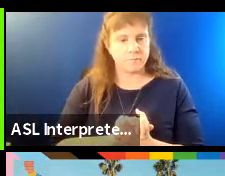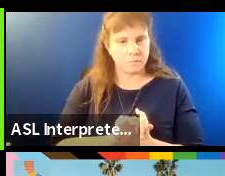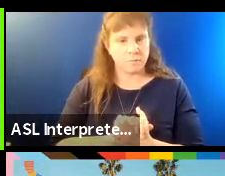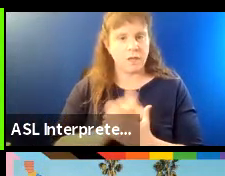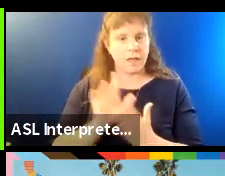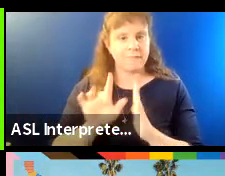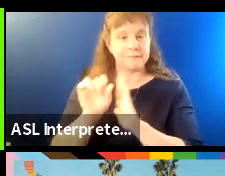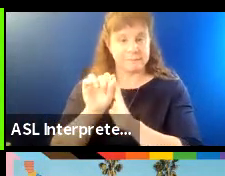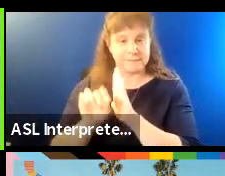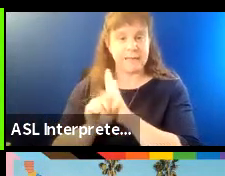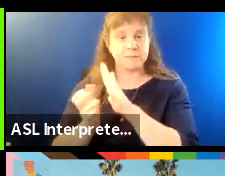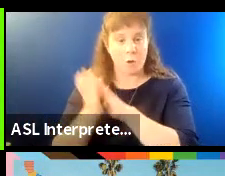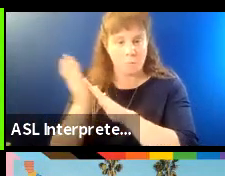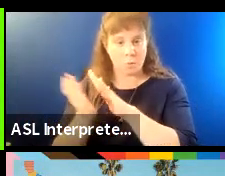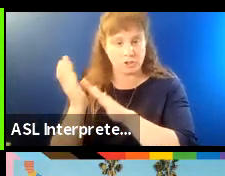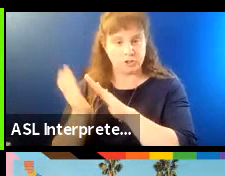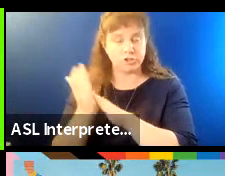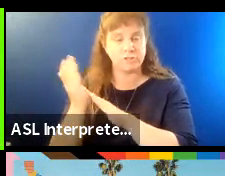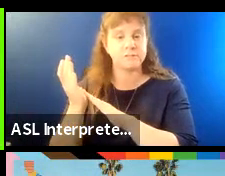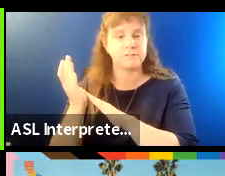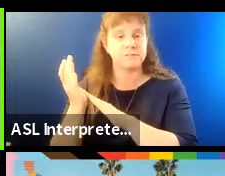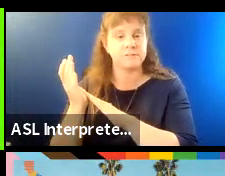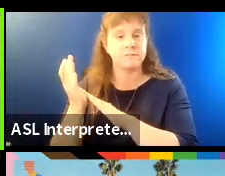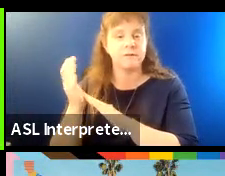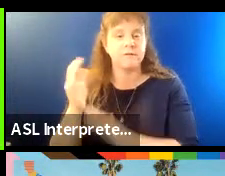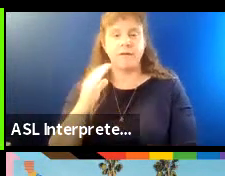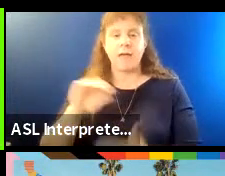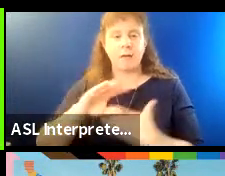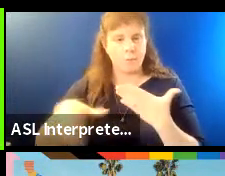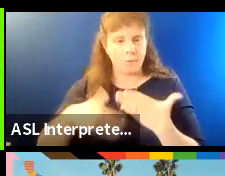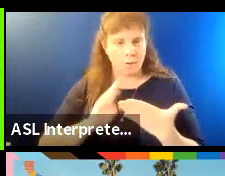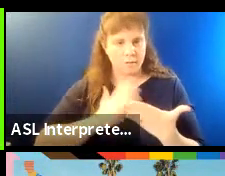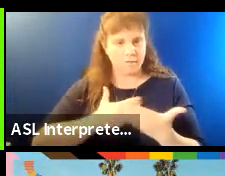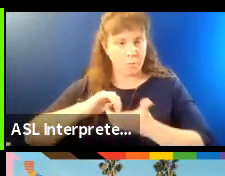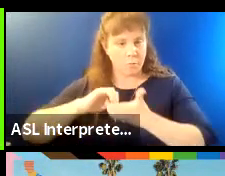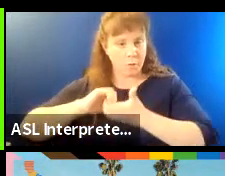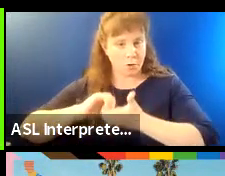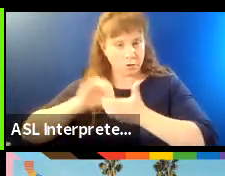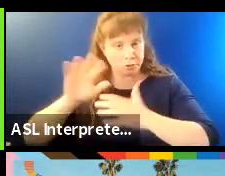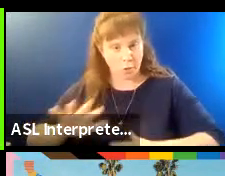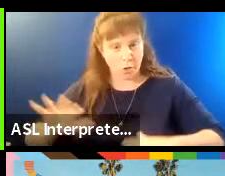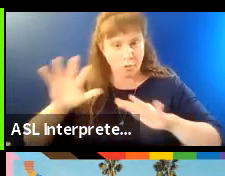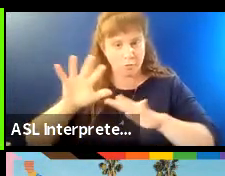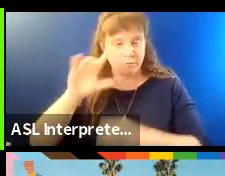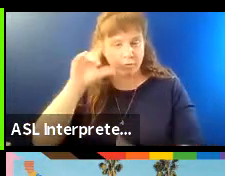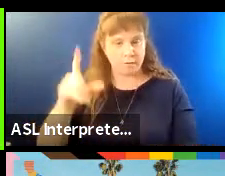state operations, and all of our partners across government,